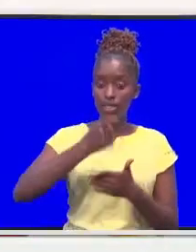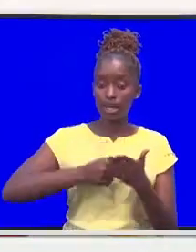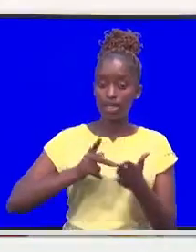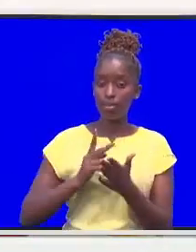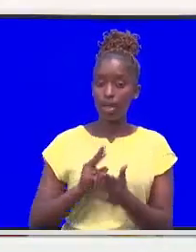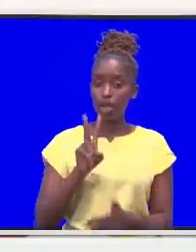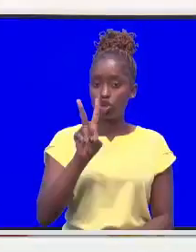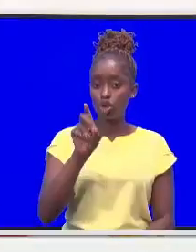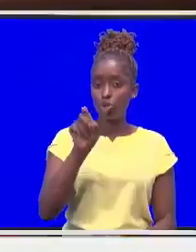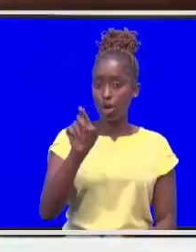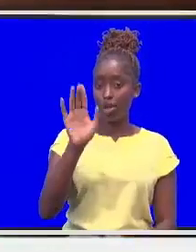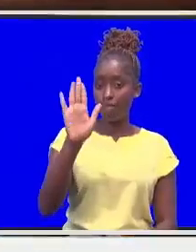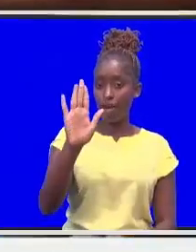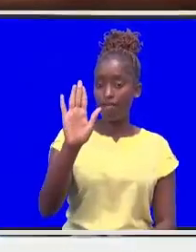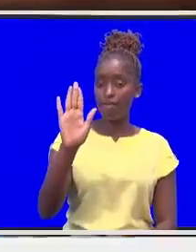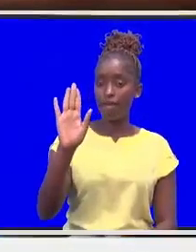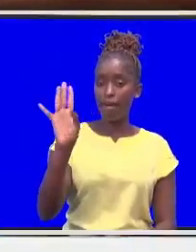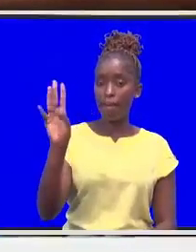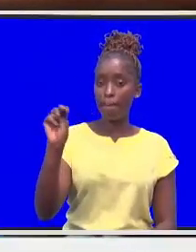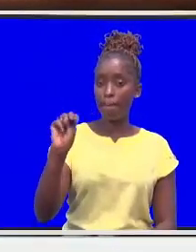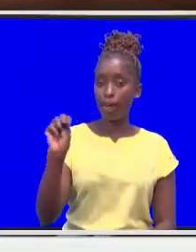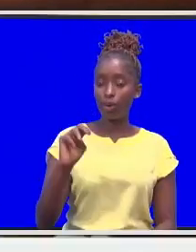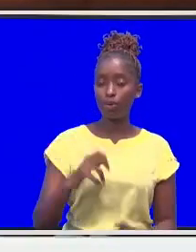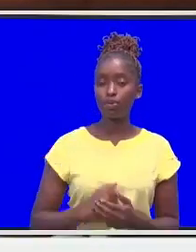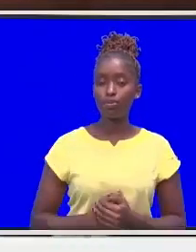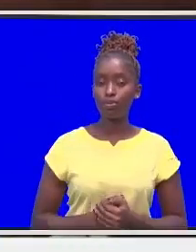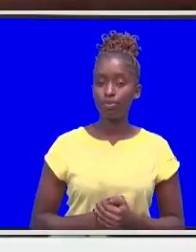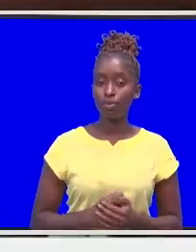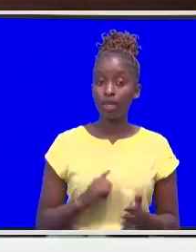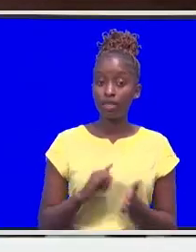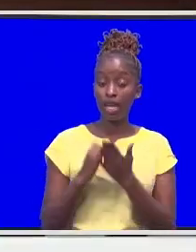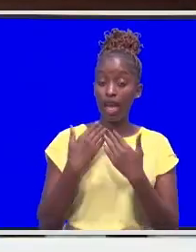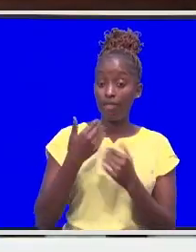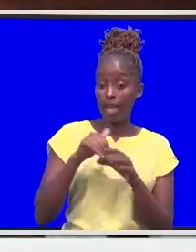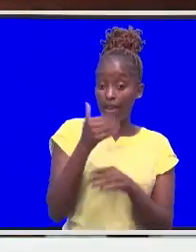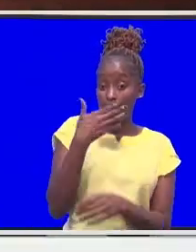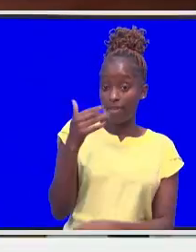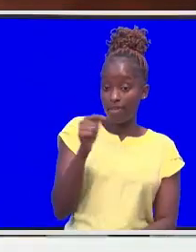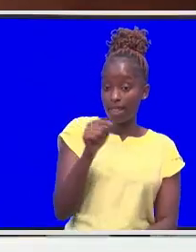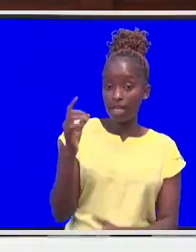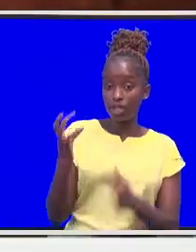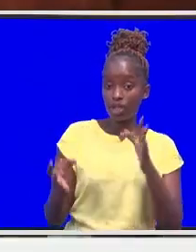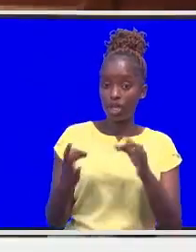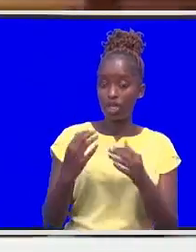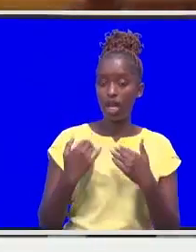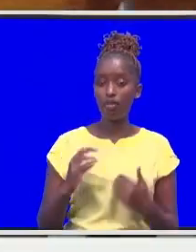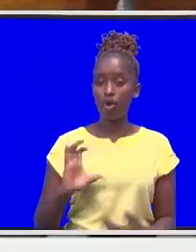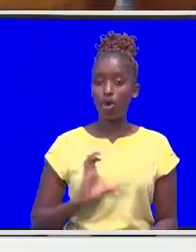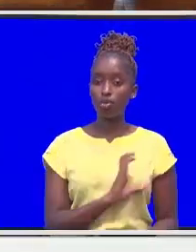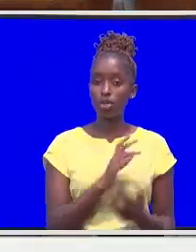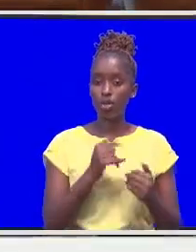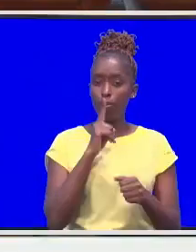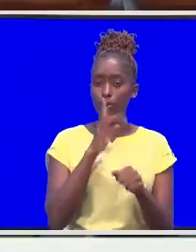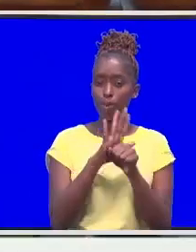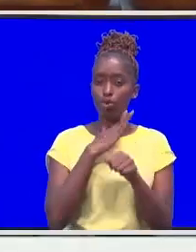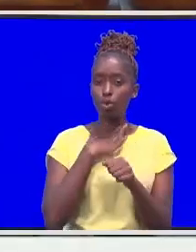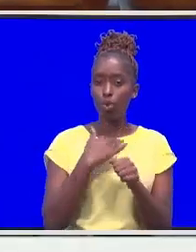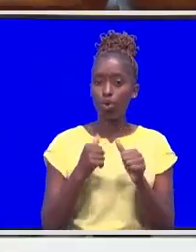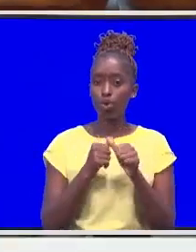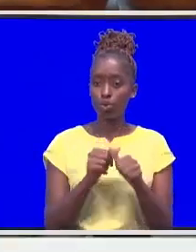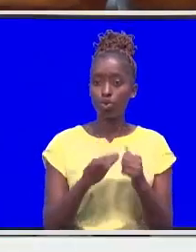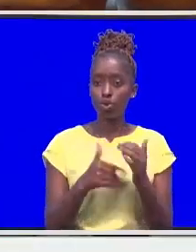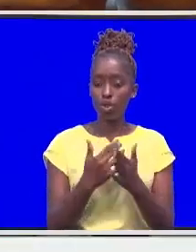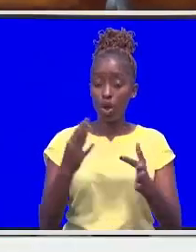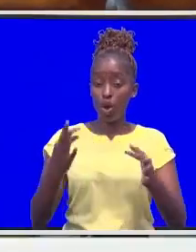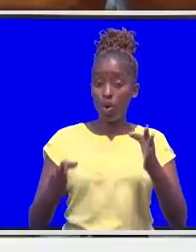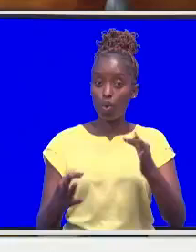2.5 billion. This comes after the High Court ruled in favor of the judges, the Commission now vowing to appeal the ruling, an appeal